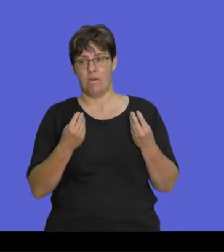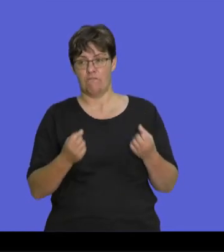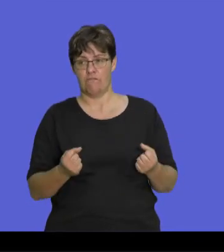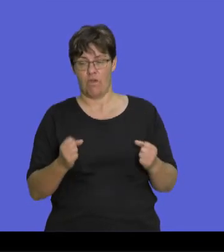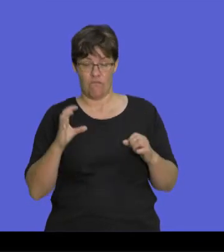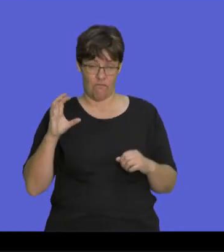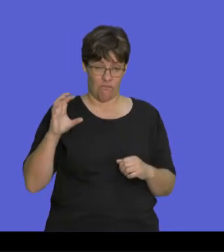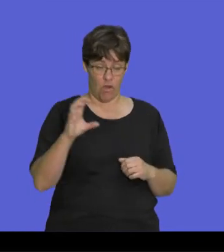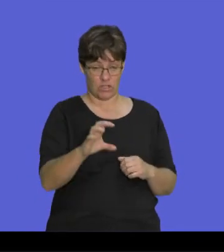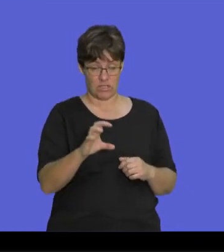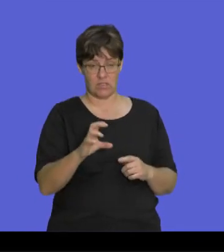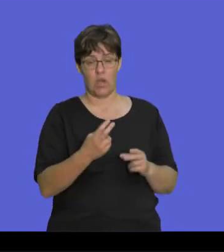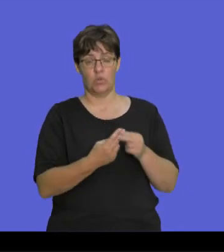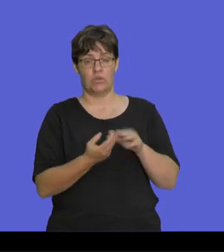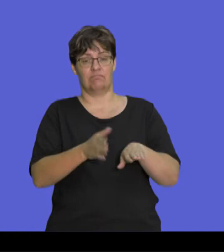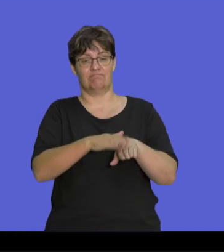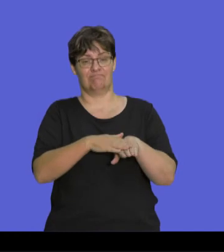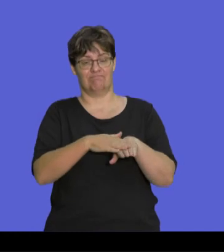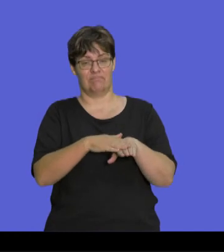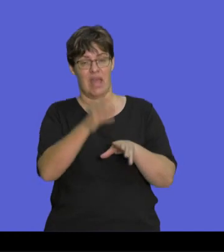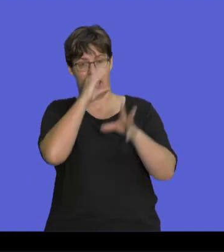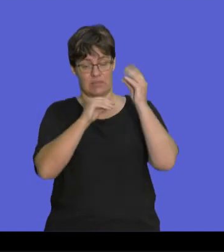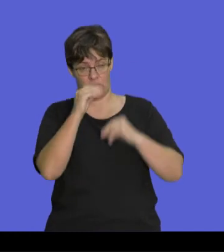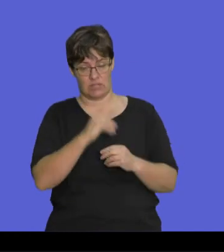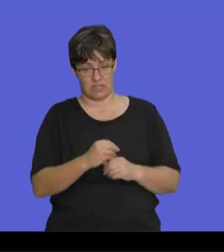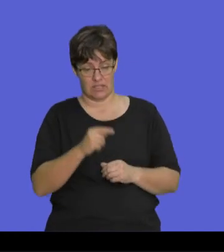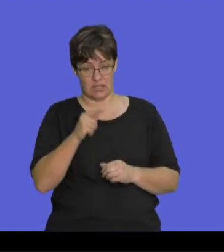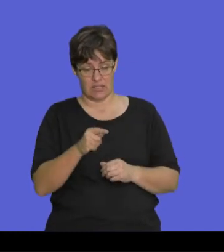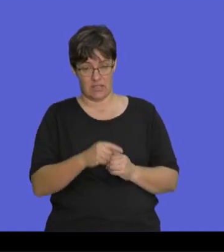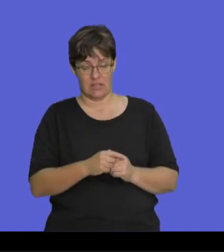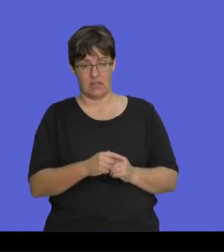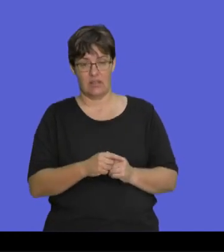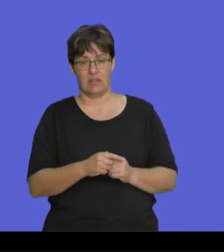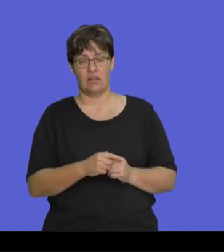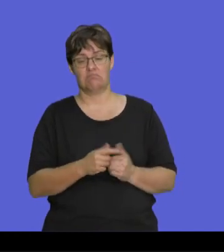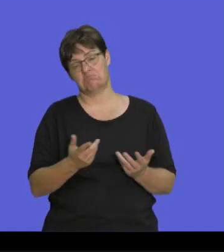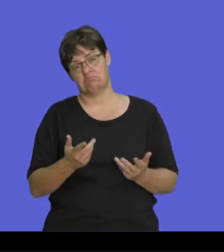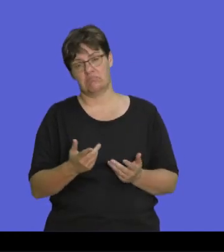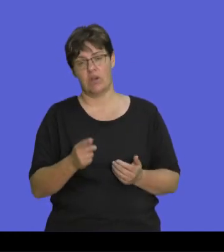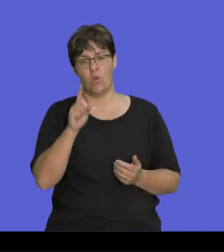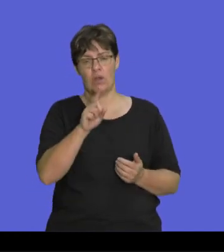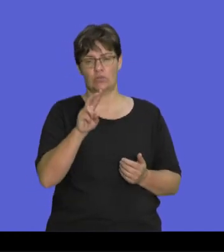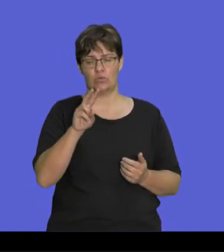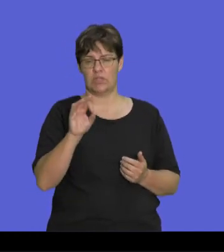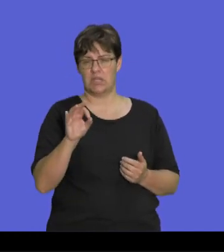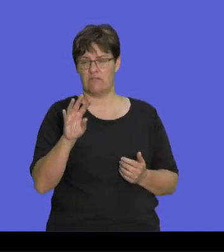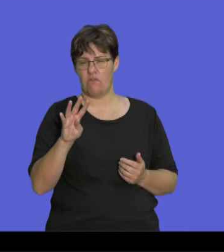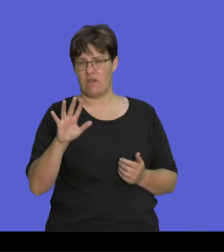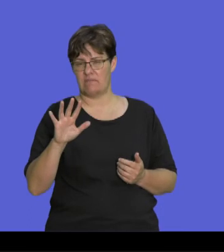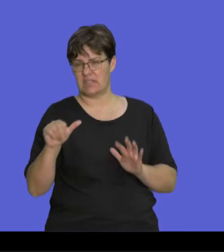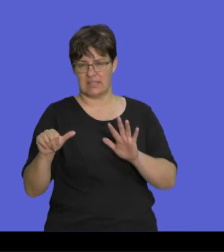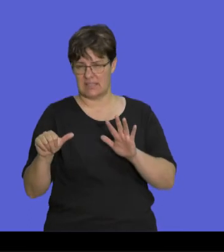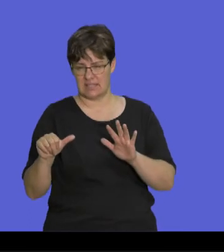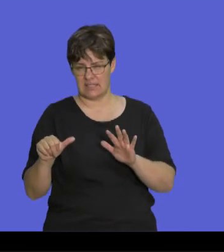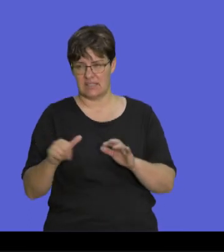of the force that a unit positive charge will experience. We shall try and break this down. So this is like what? 1, 2, 3, 4,